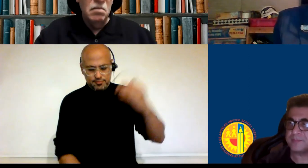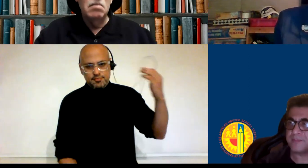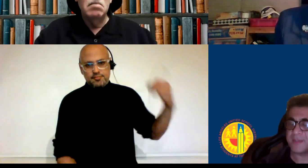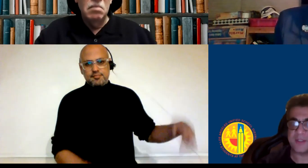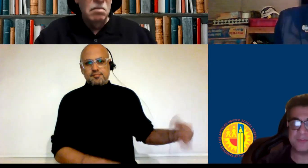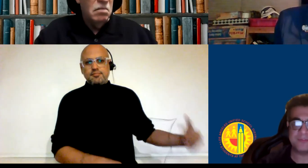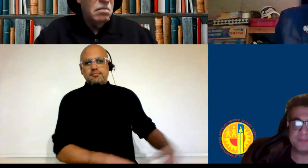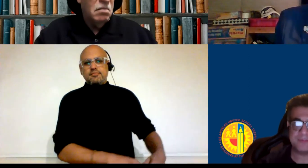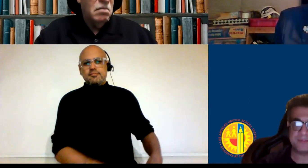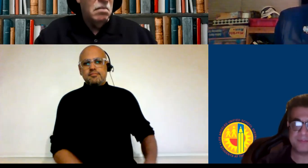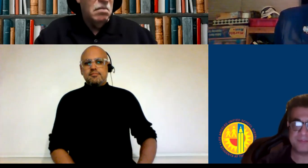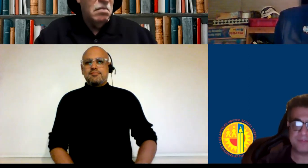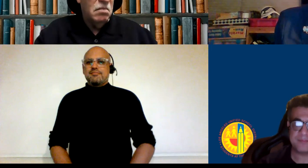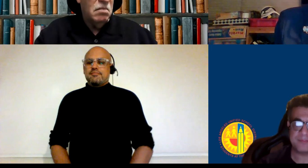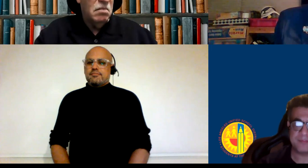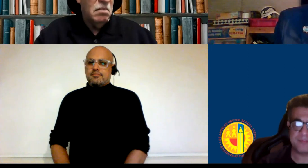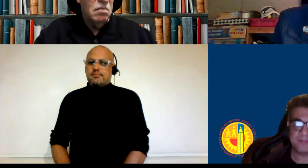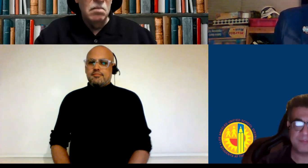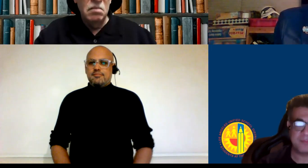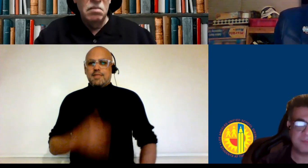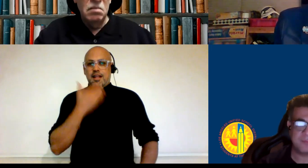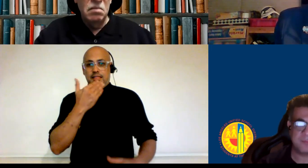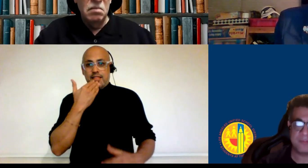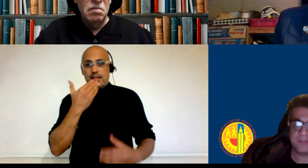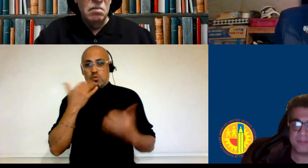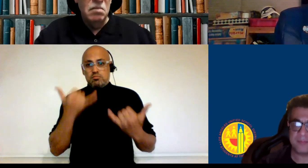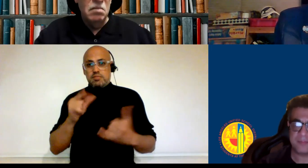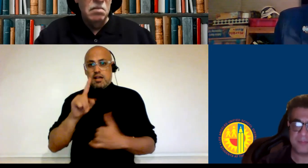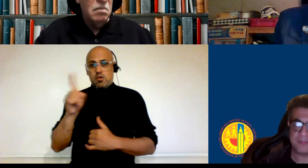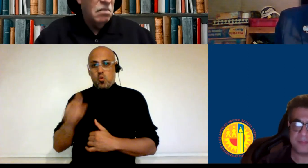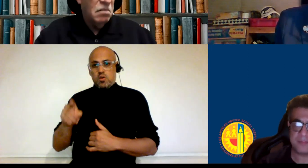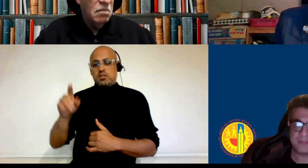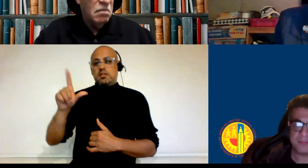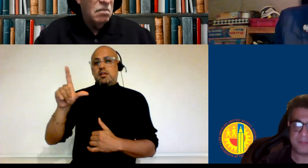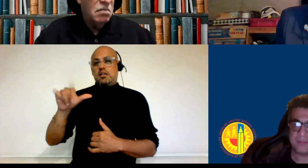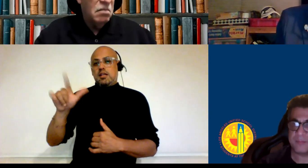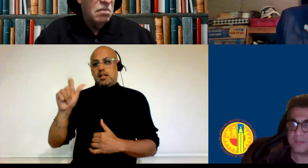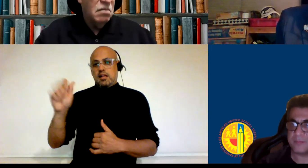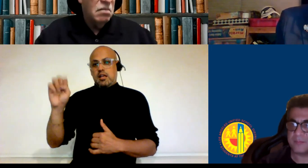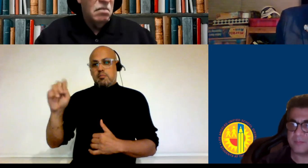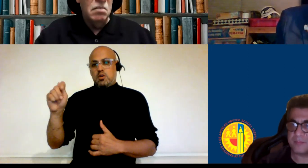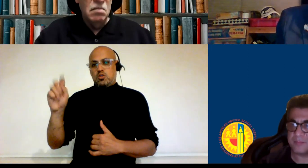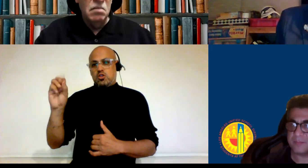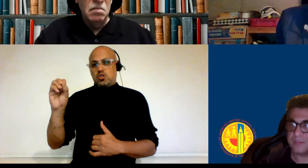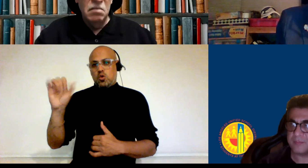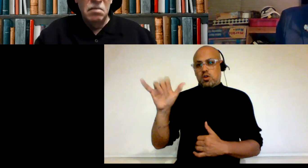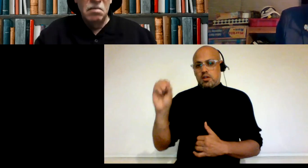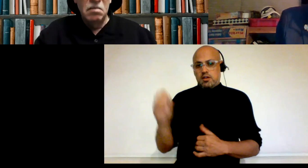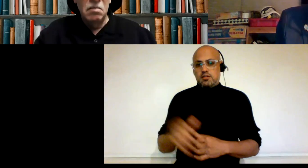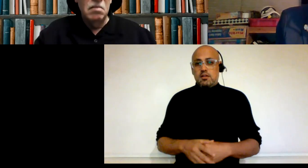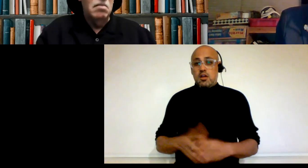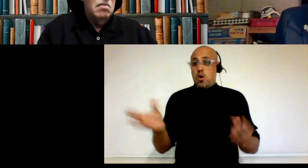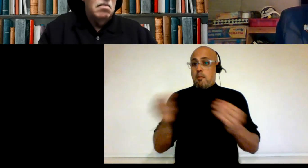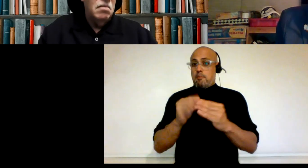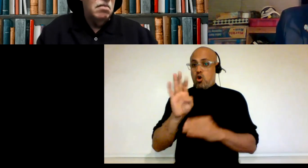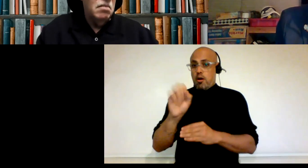Thank you. And now we have questions for Lilia Montoya Herrera or Janet Hutchinson. Ruby asks, will more buses be